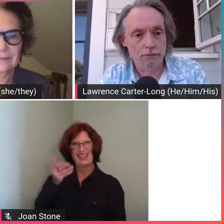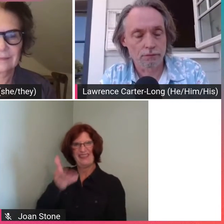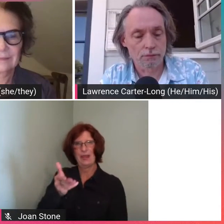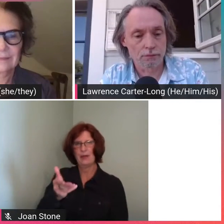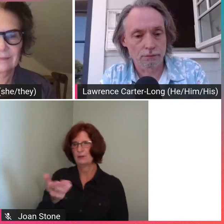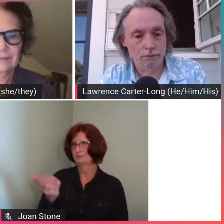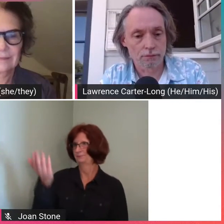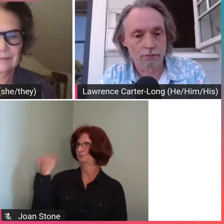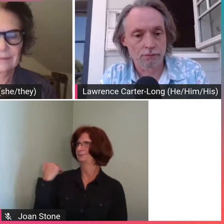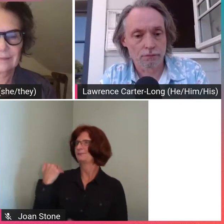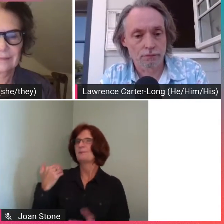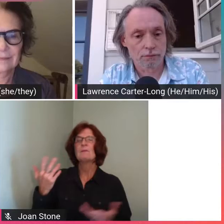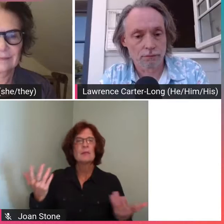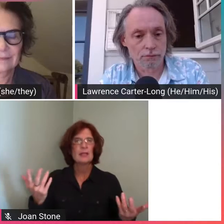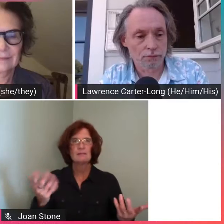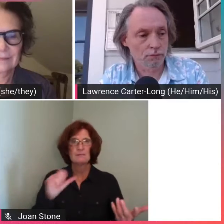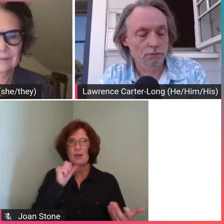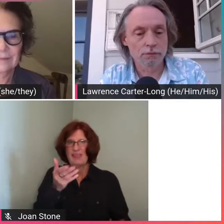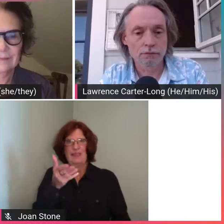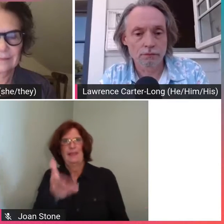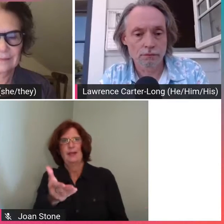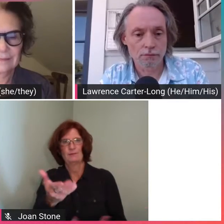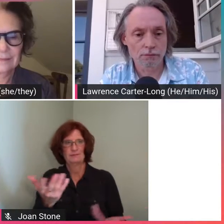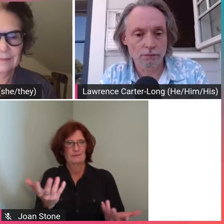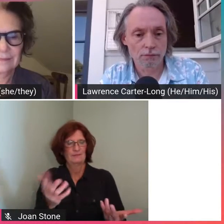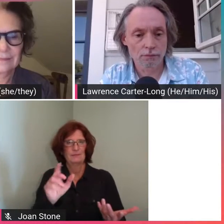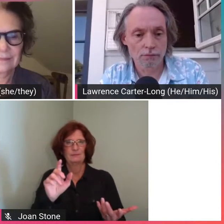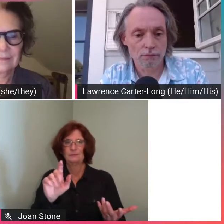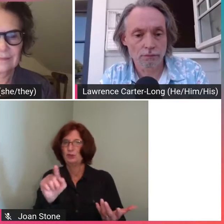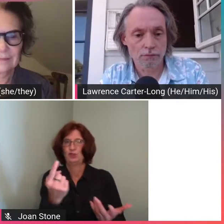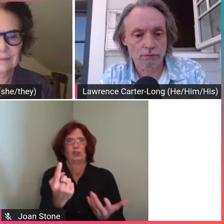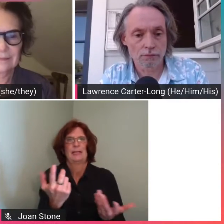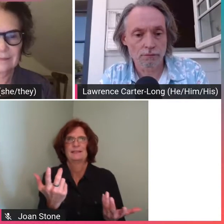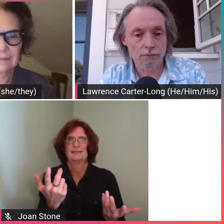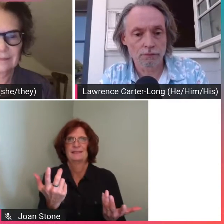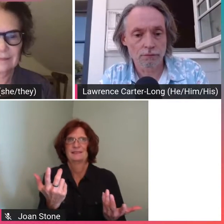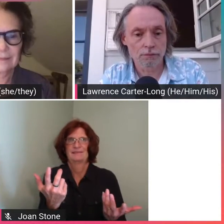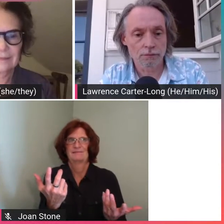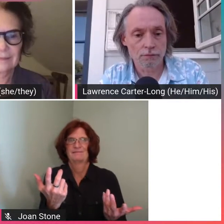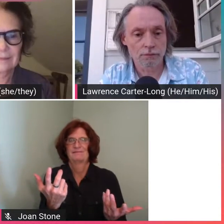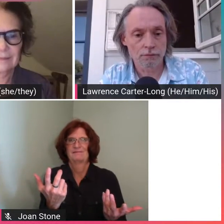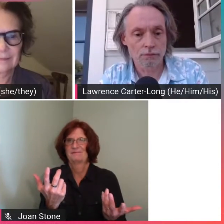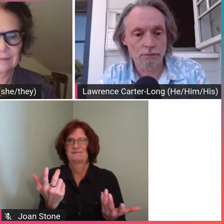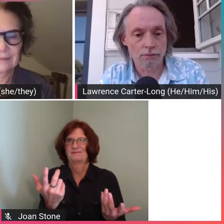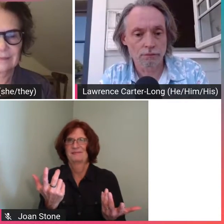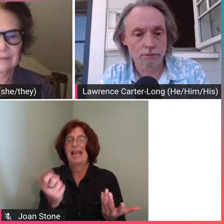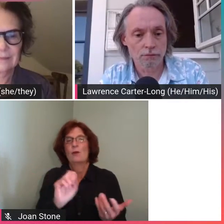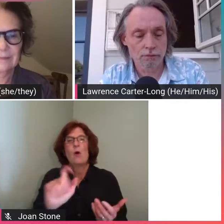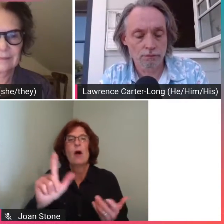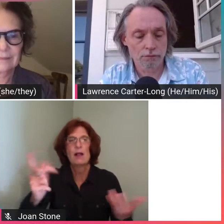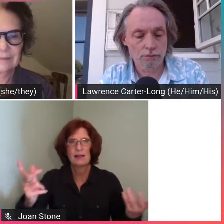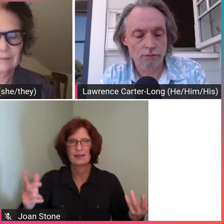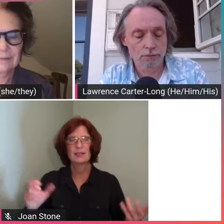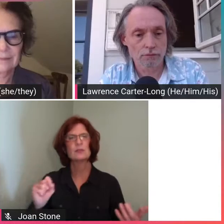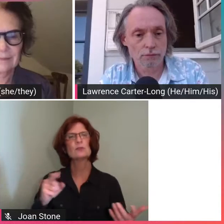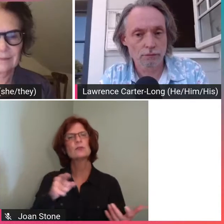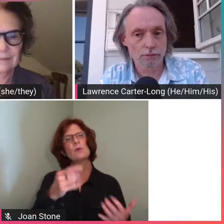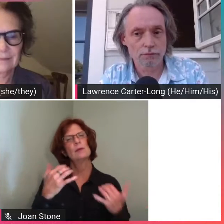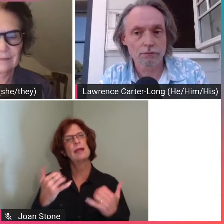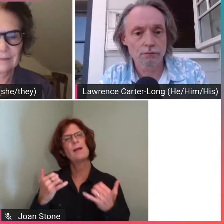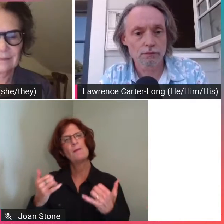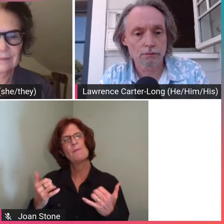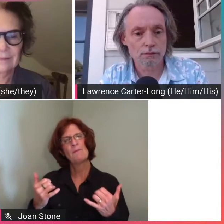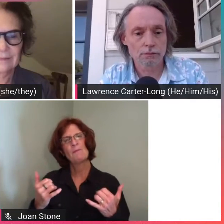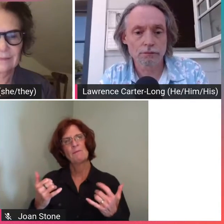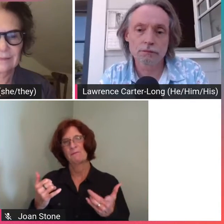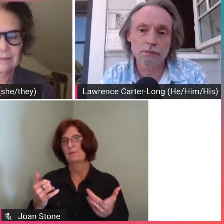It didn't exist just off of social media. It just didn't exist. So right now it's like I've heard even